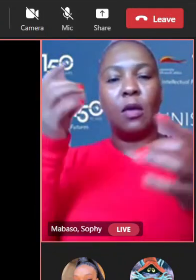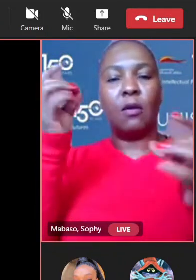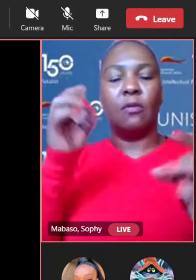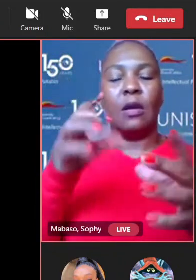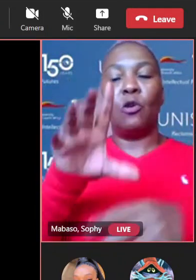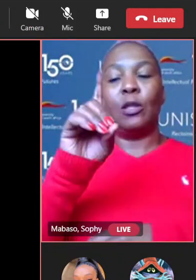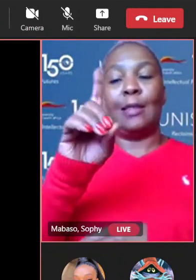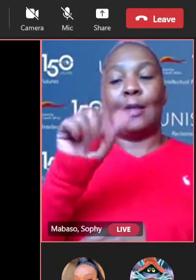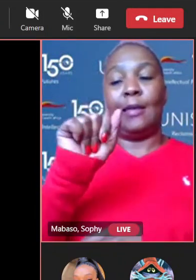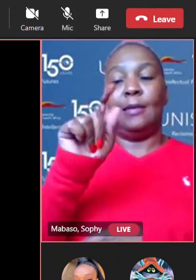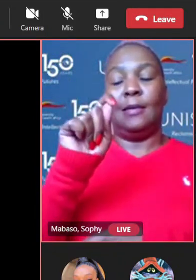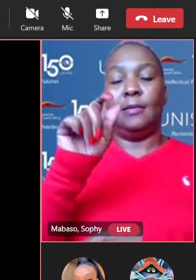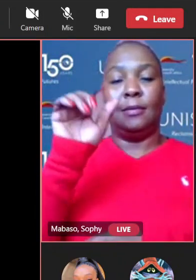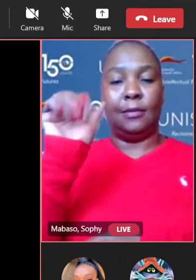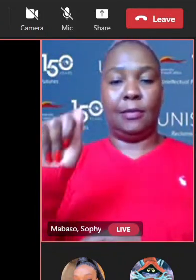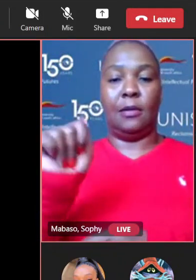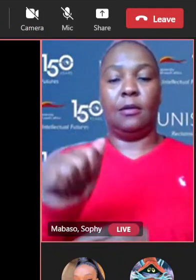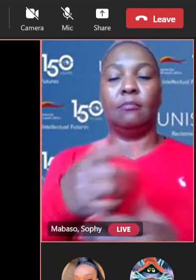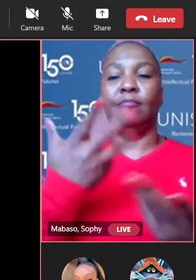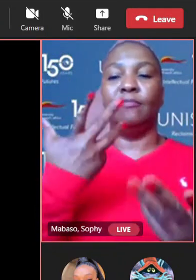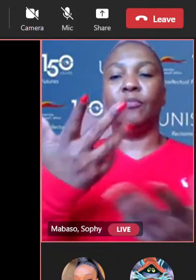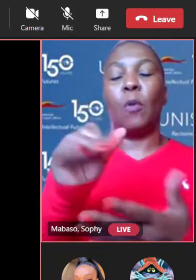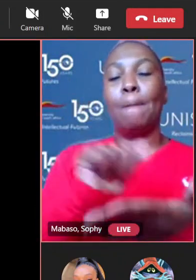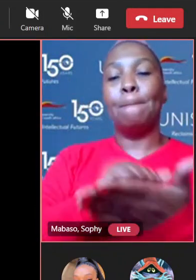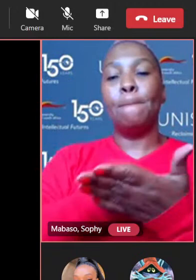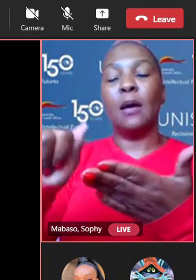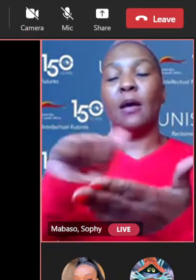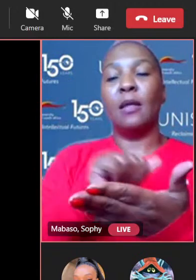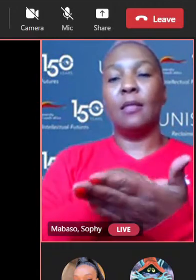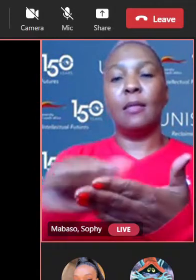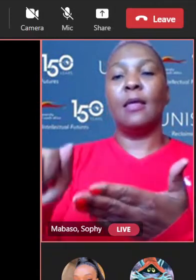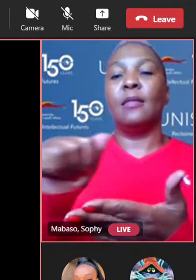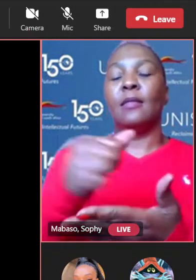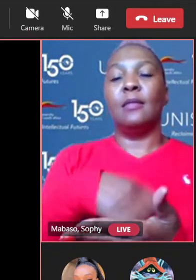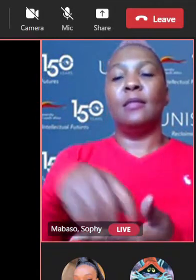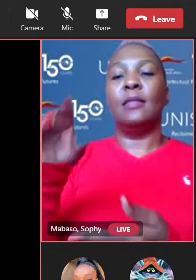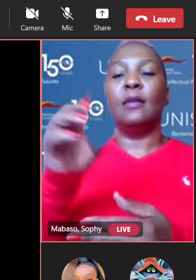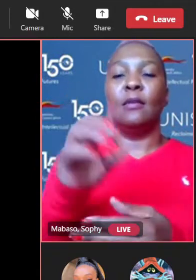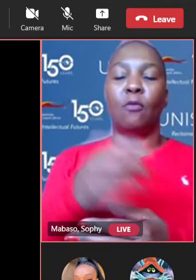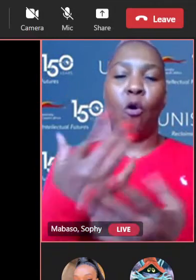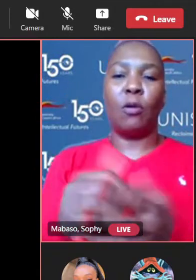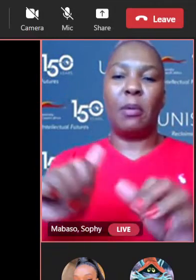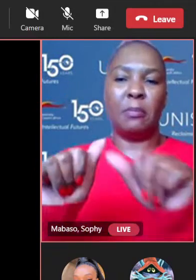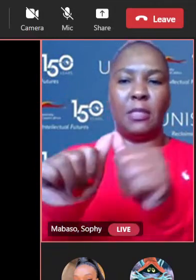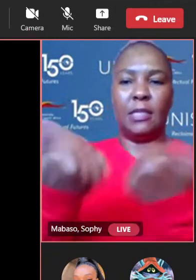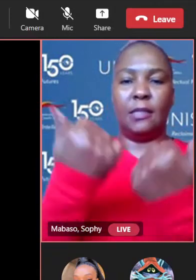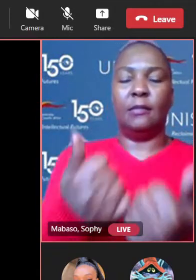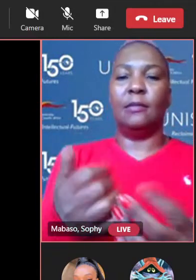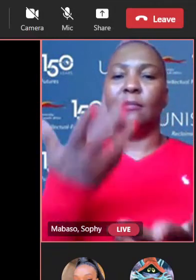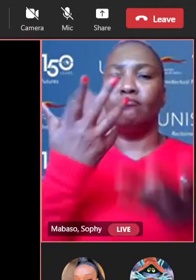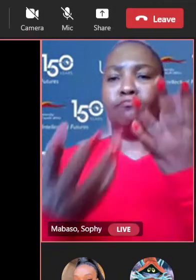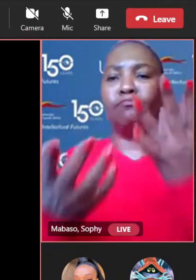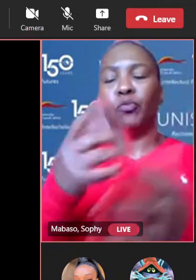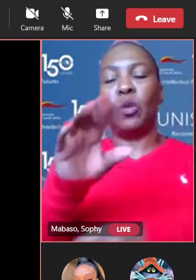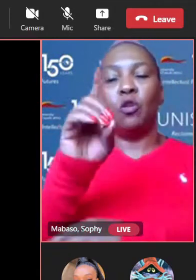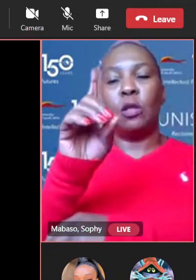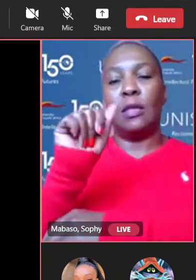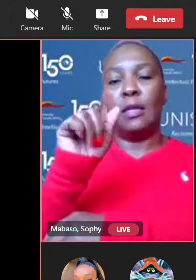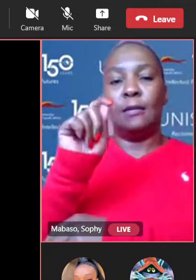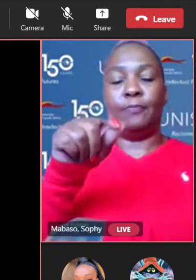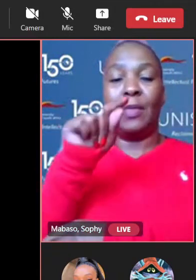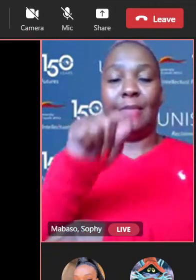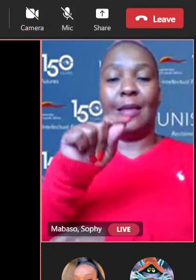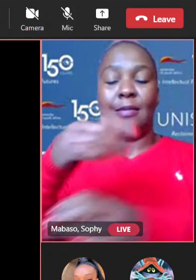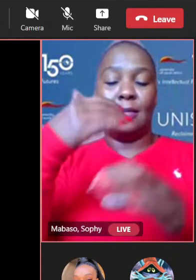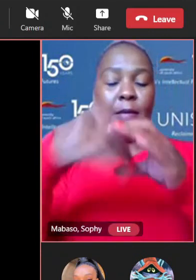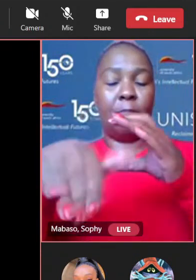monthly data, or you have a challenge with the data allocation. This is the email box